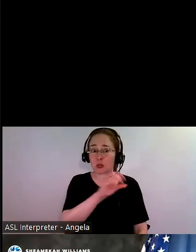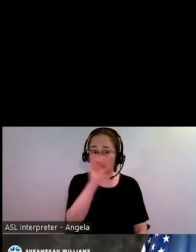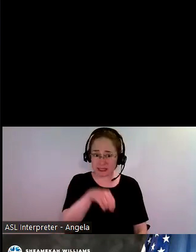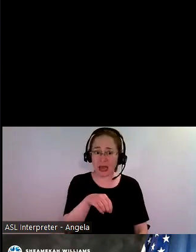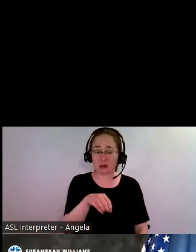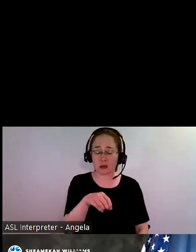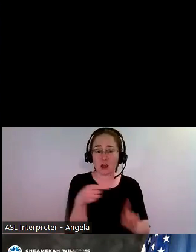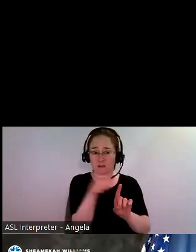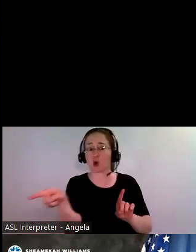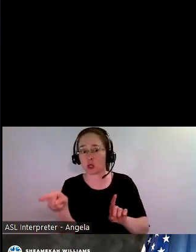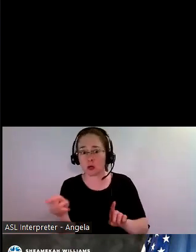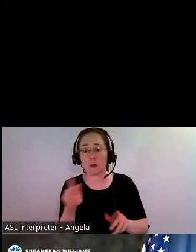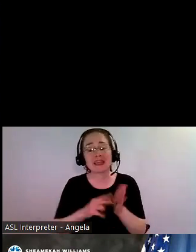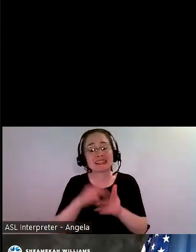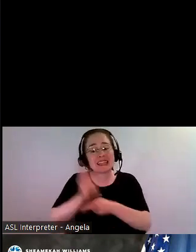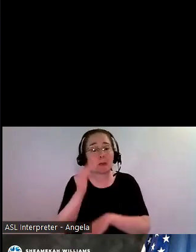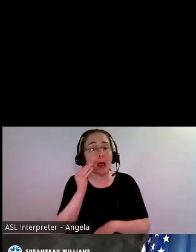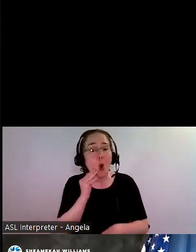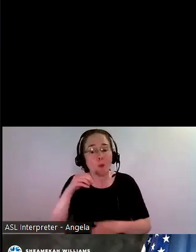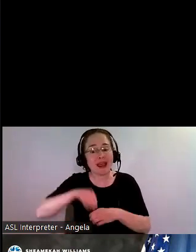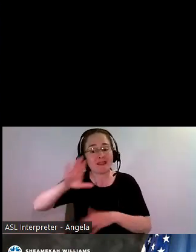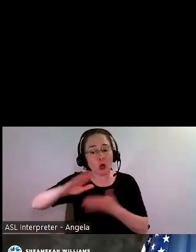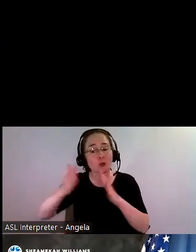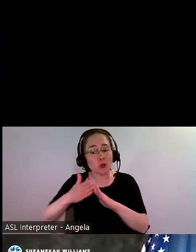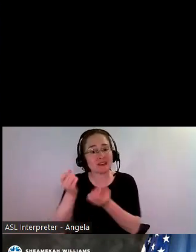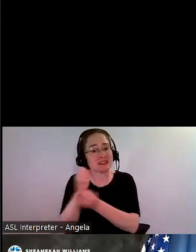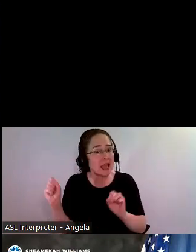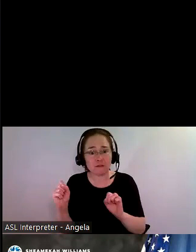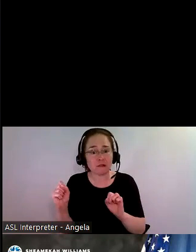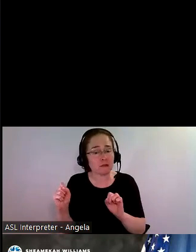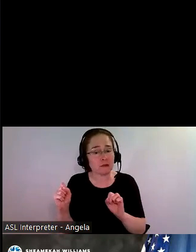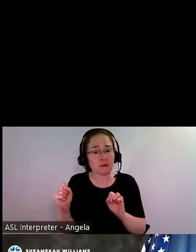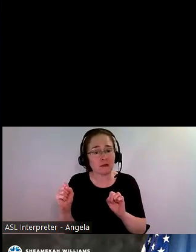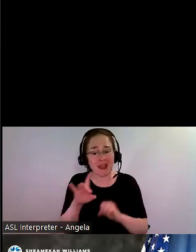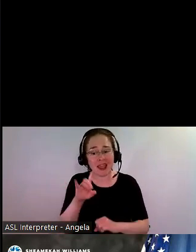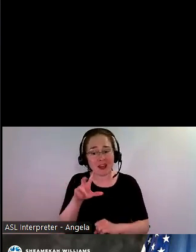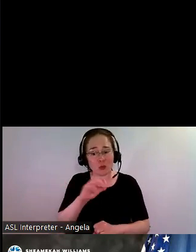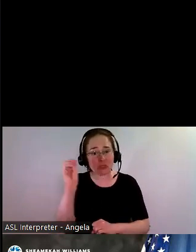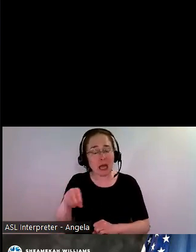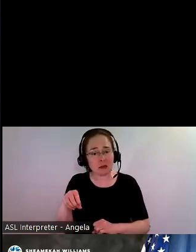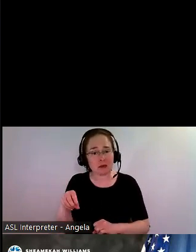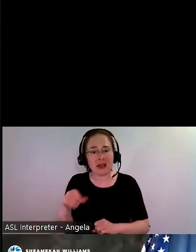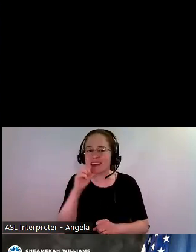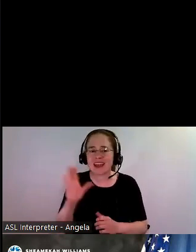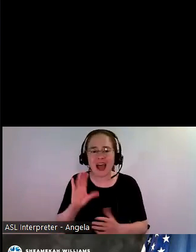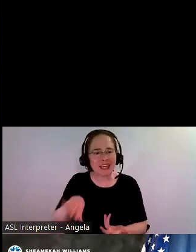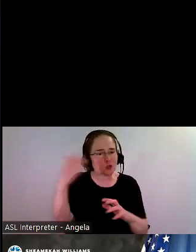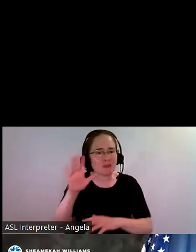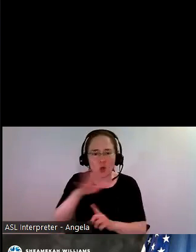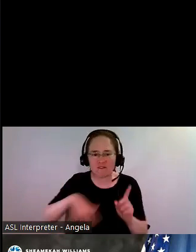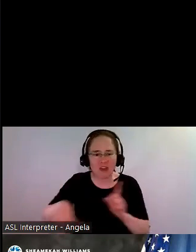we're able to keep young people at home and in their communities safe. And again, not interrupt that environment,